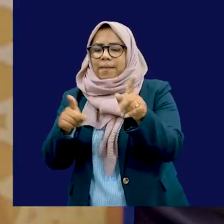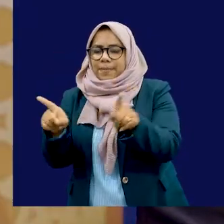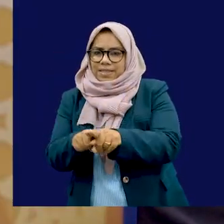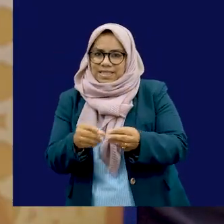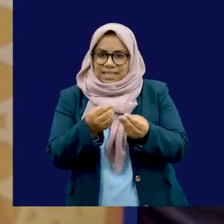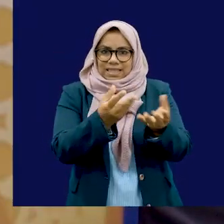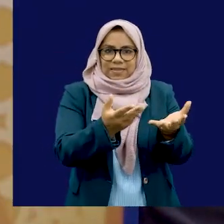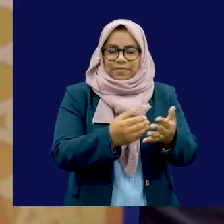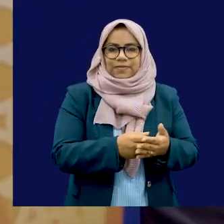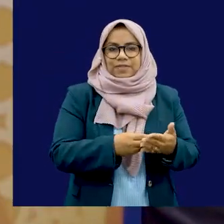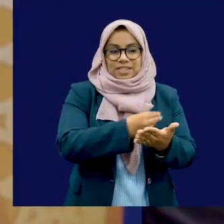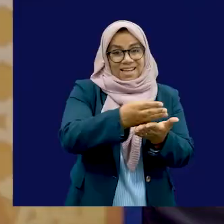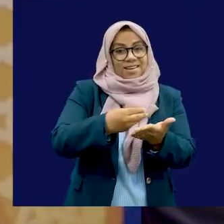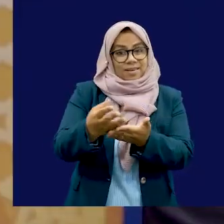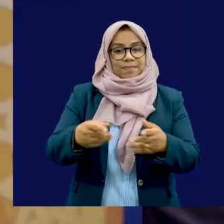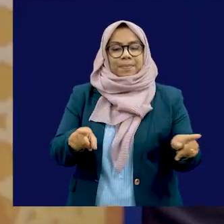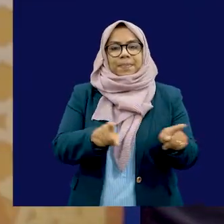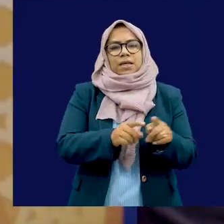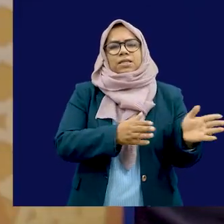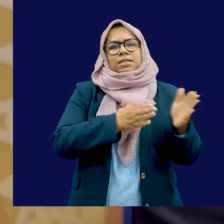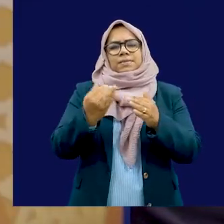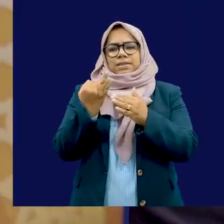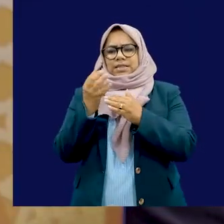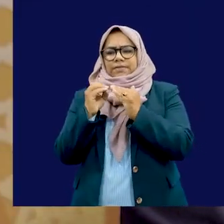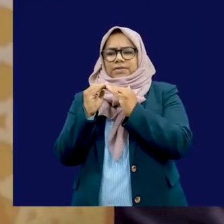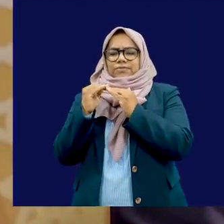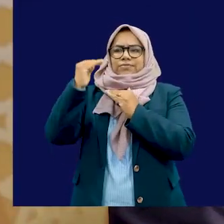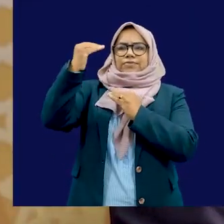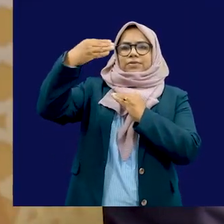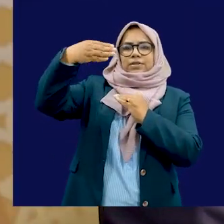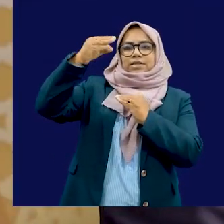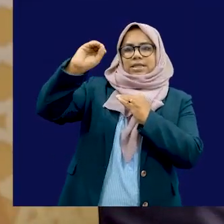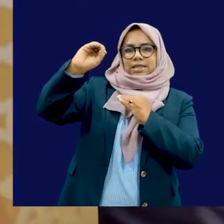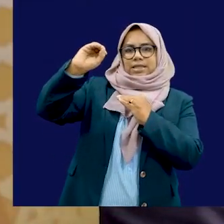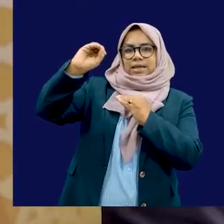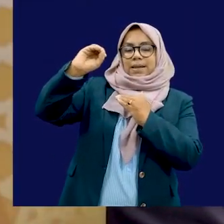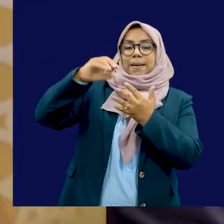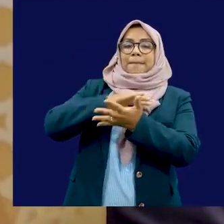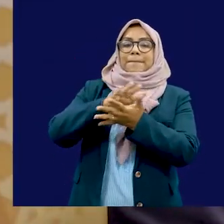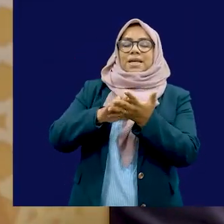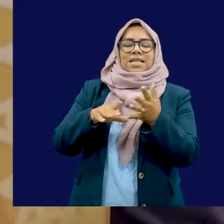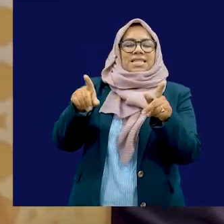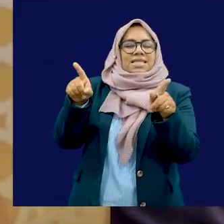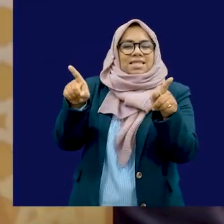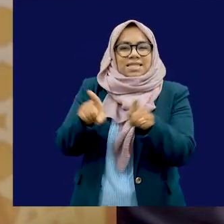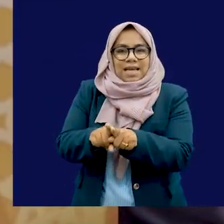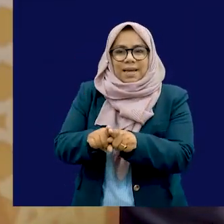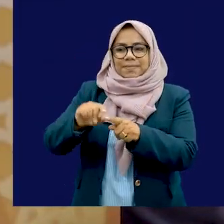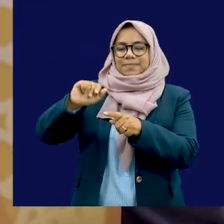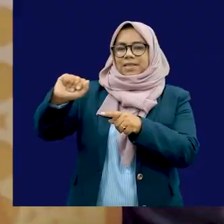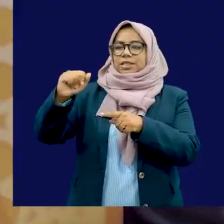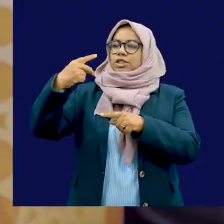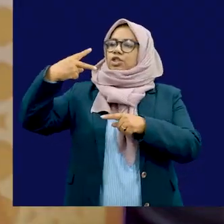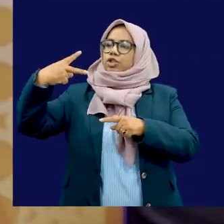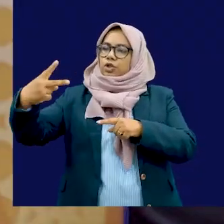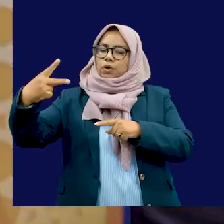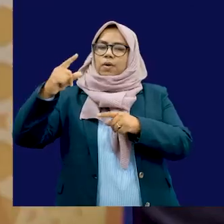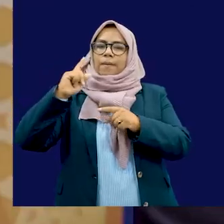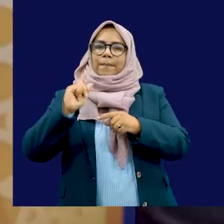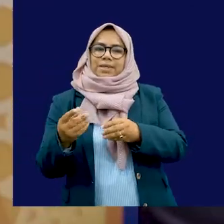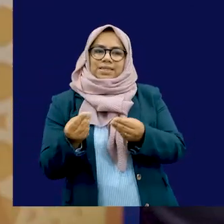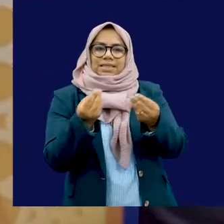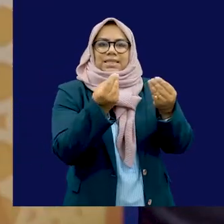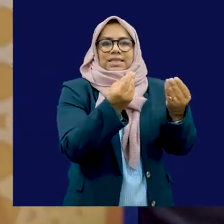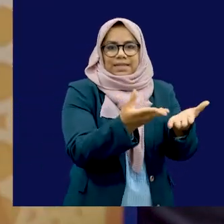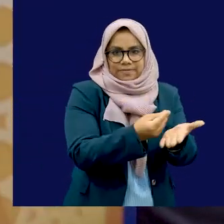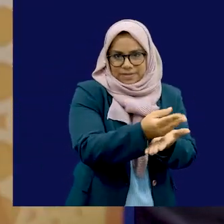number reaches 76 up to 90, then 2 bint laboon are due. Again, bint